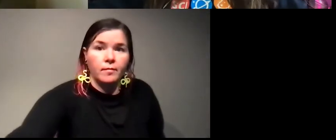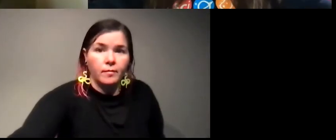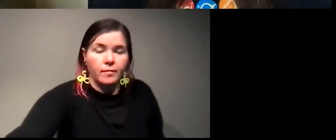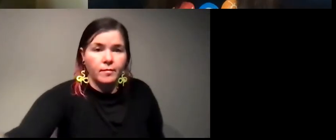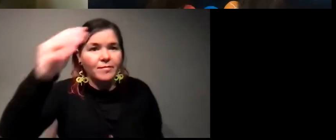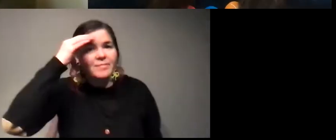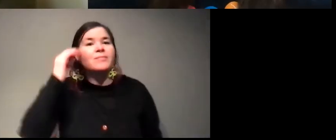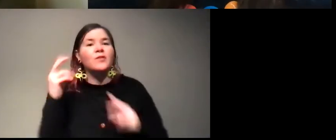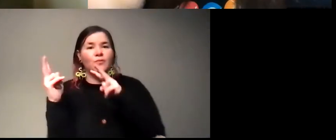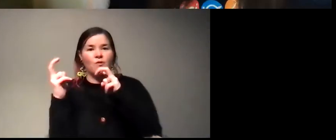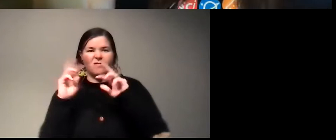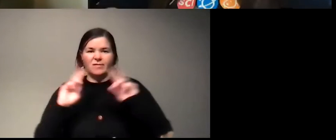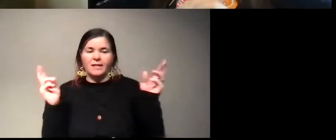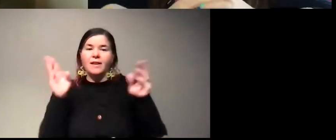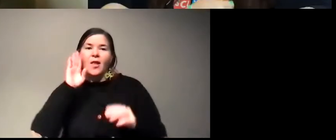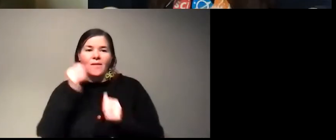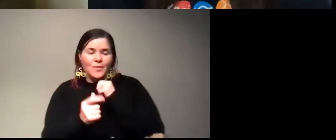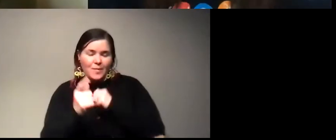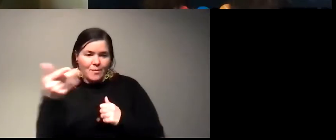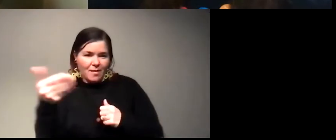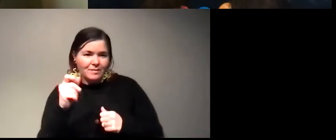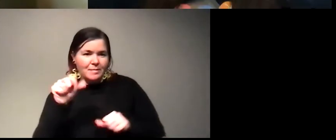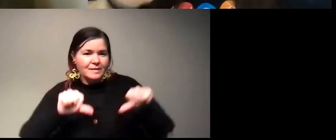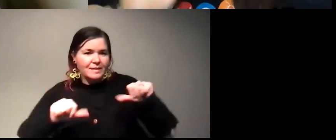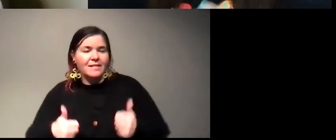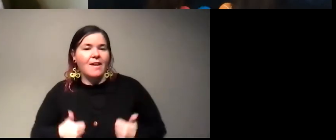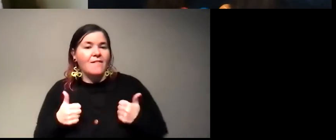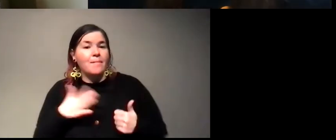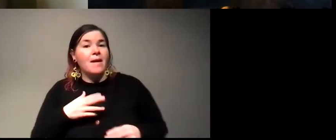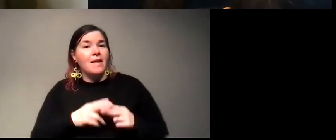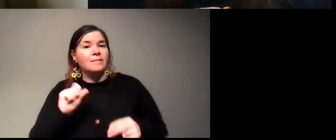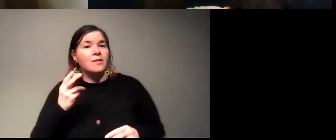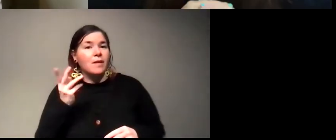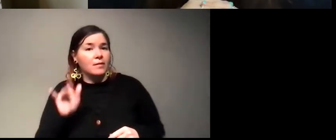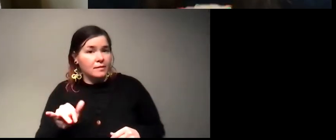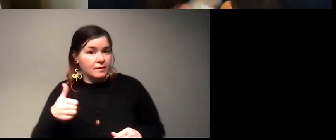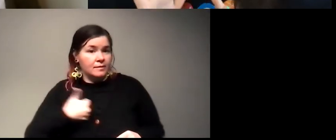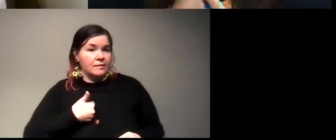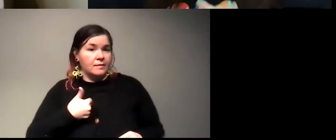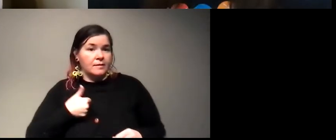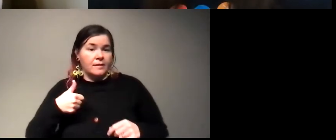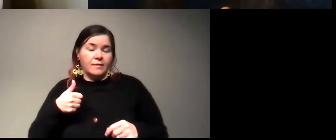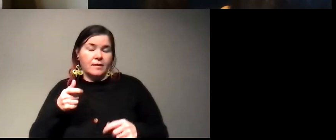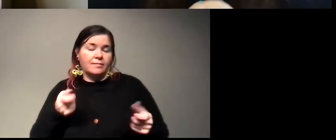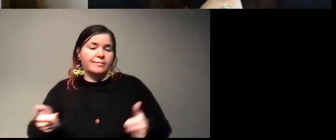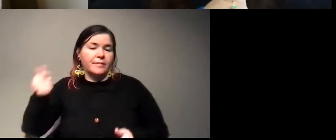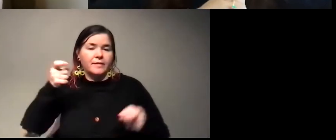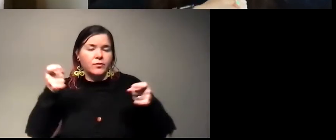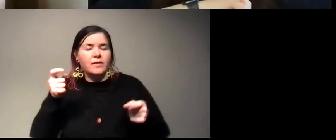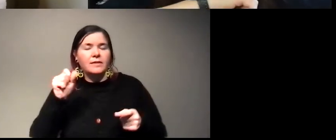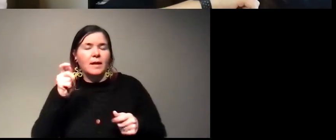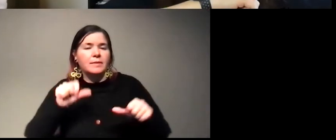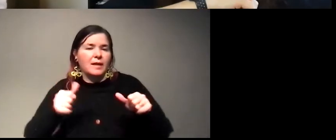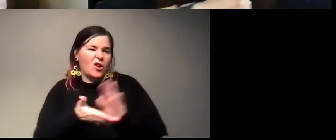All right, we're recording. Hello, everyone. Welcome to Skype a Scientist Live. My name is Sarah McAnulty. I am the Executive Director of Skype a Scientist and